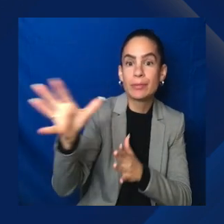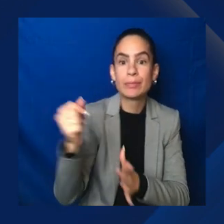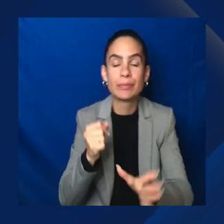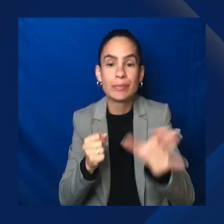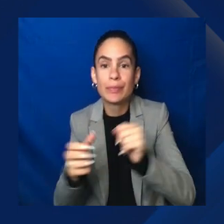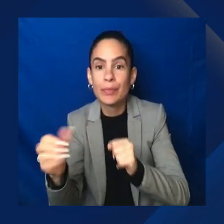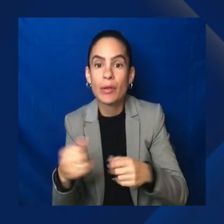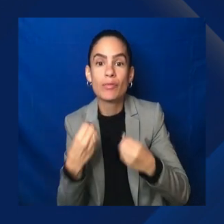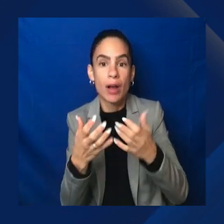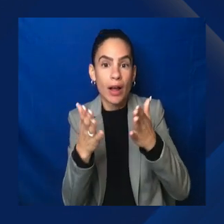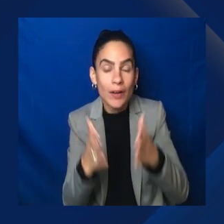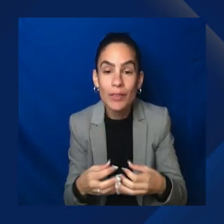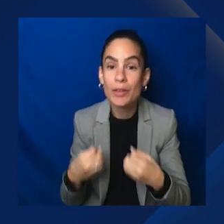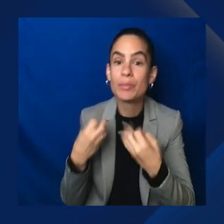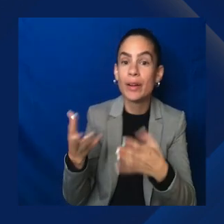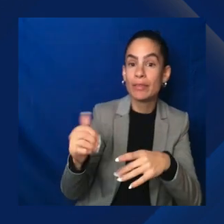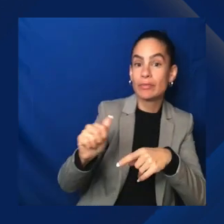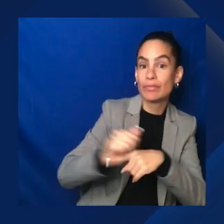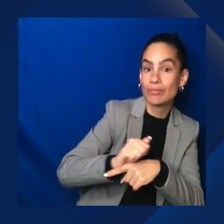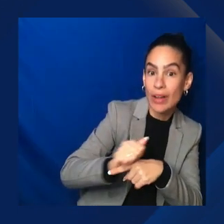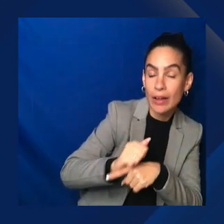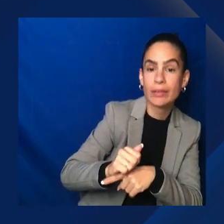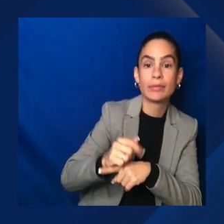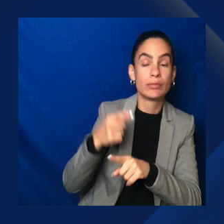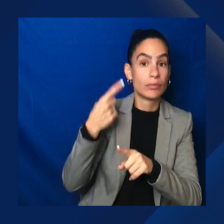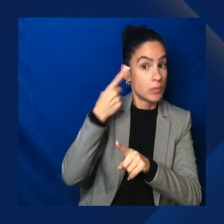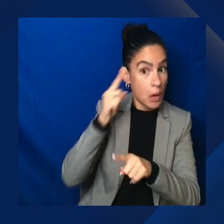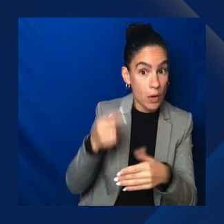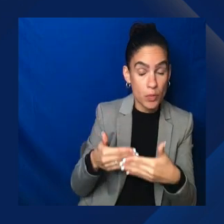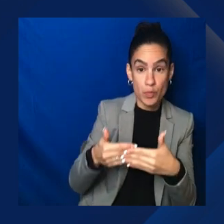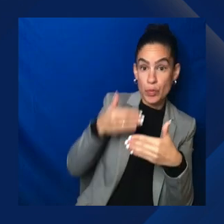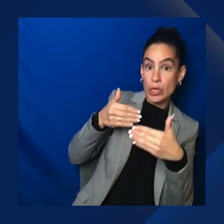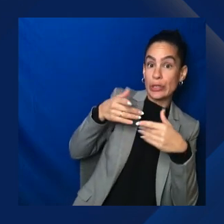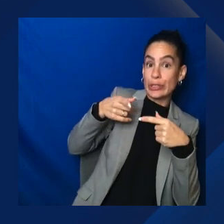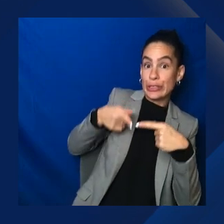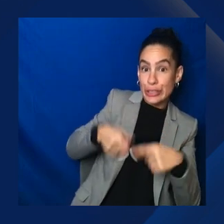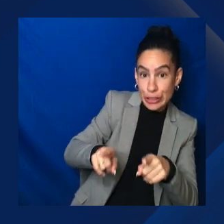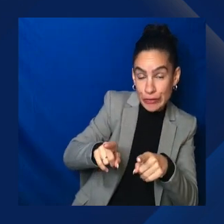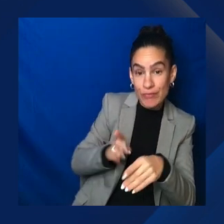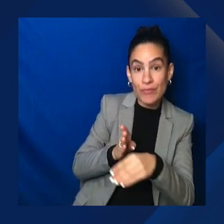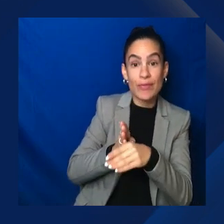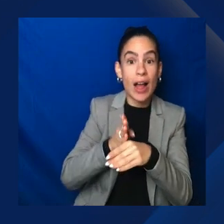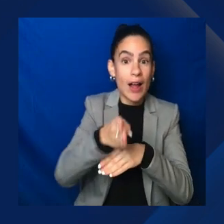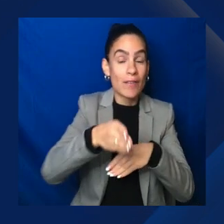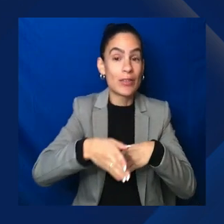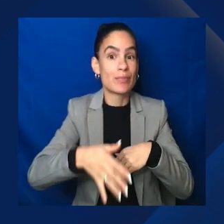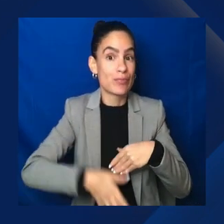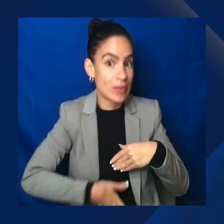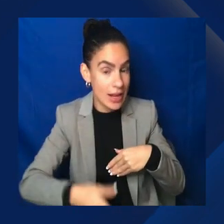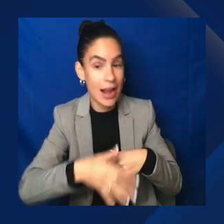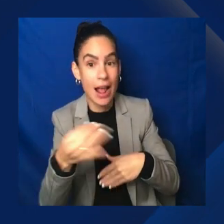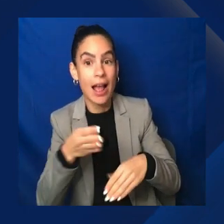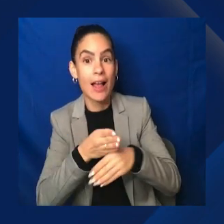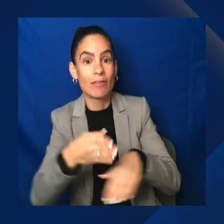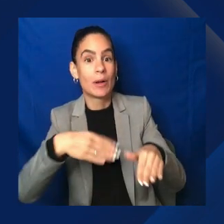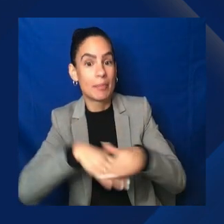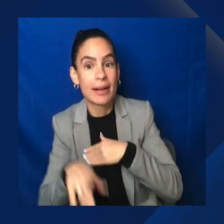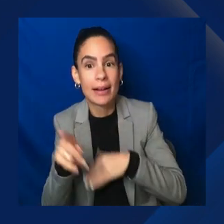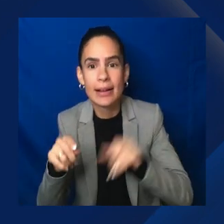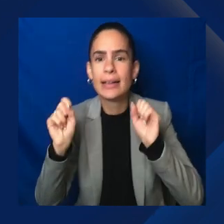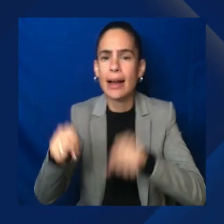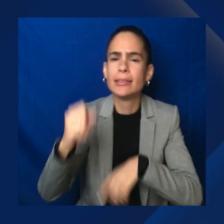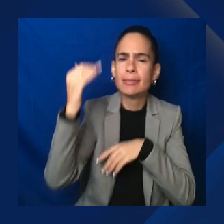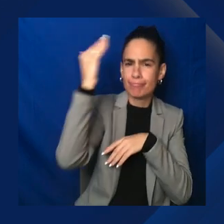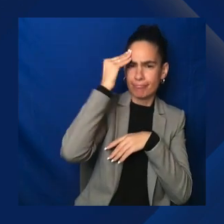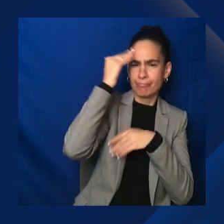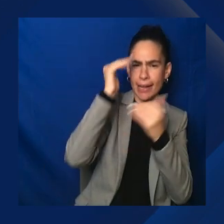also post-birth. So for people who could identify and treat postpartum depression, anxiety, substance abuse and use